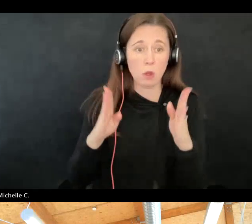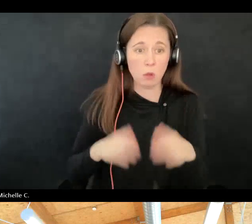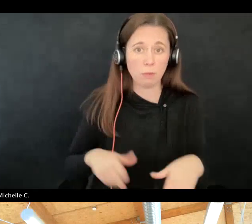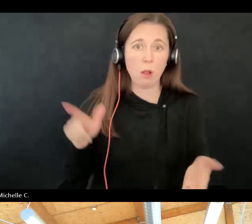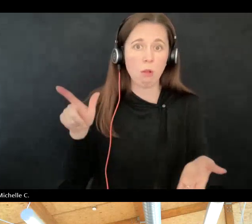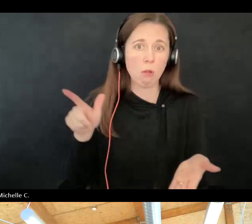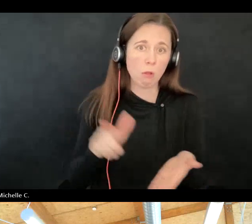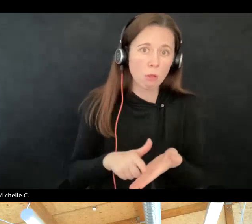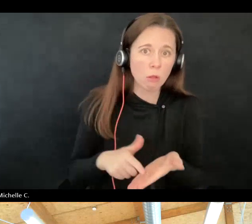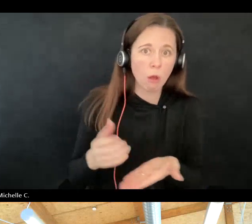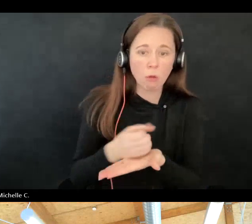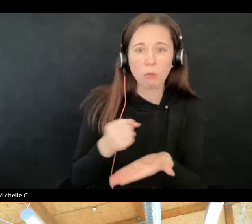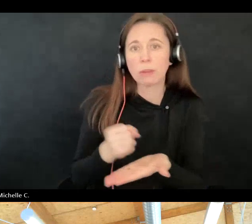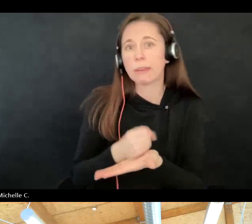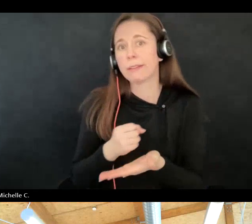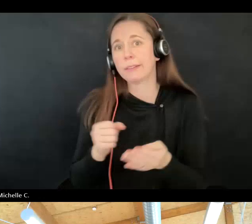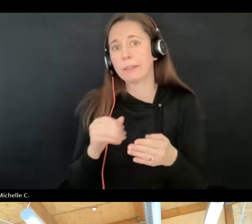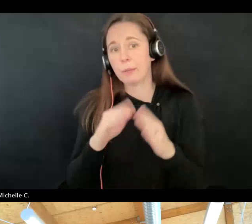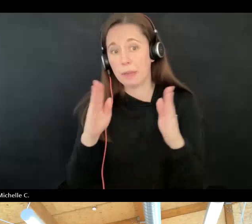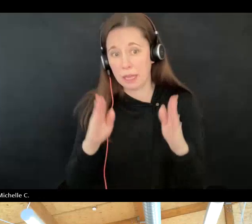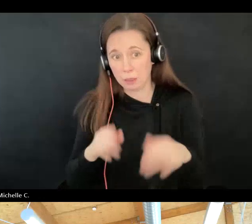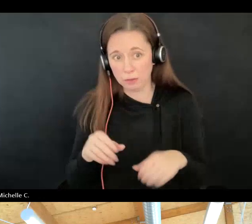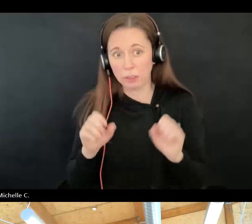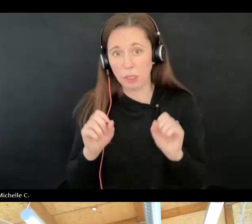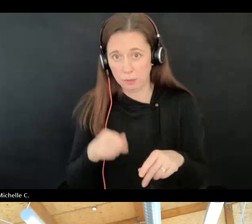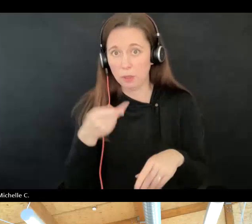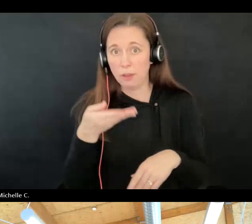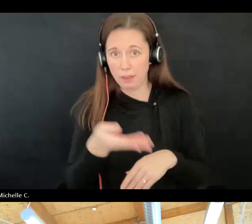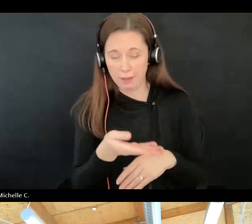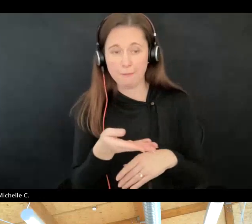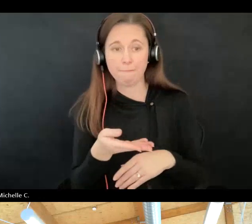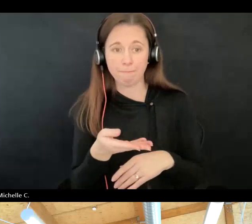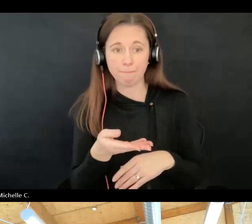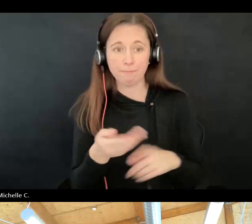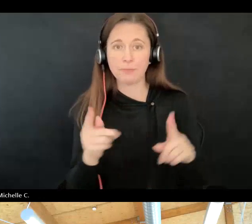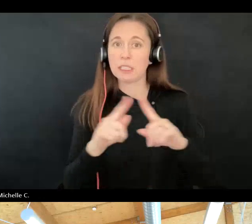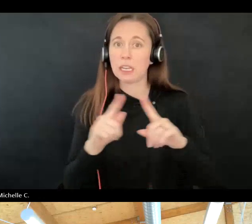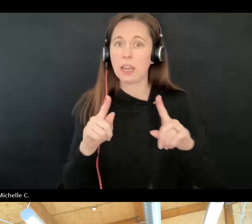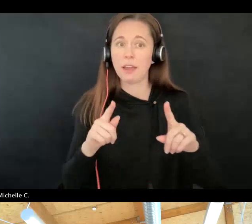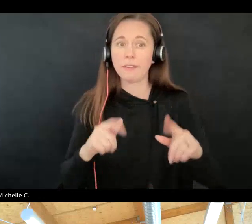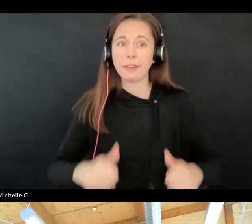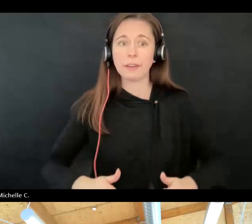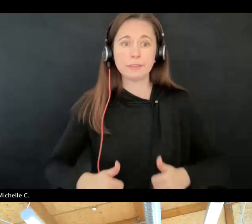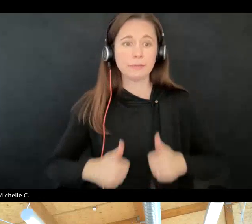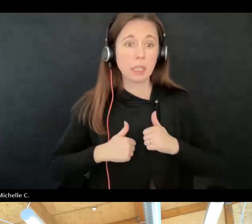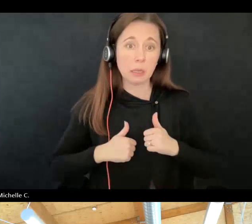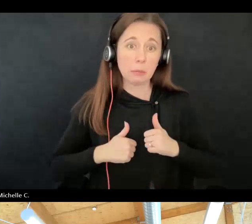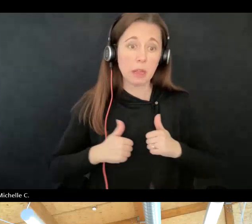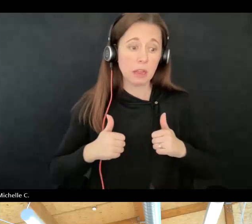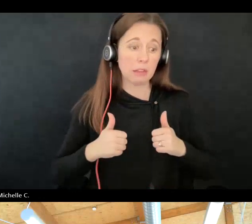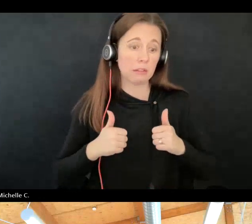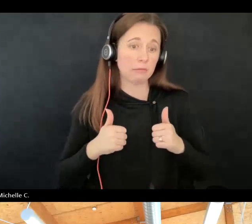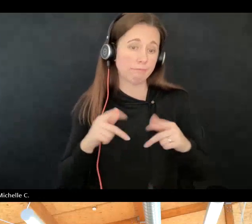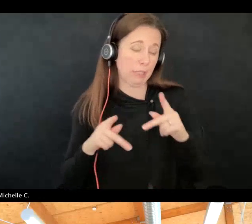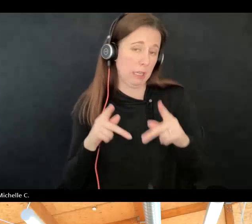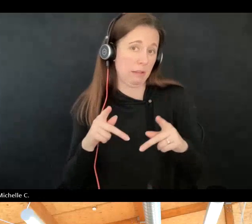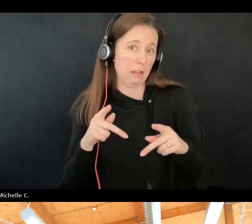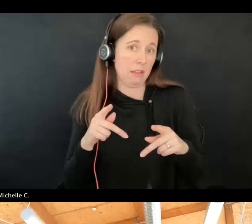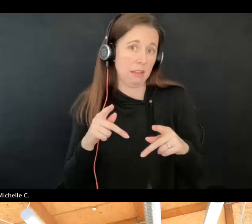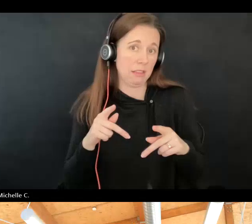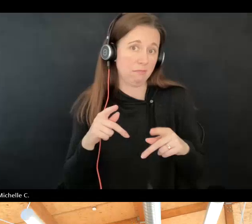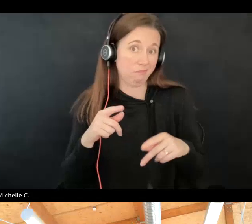in the past decade, those OG residents of Cape Charles, who are oftentimes Black, were pushed